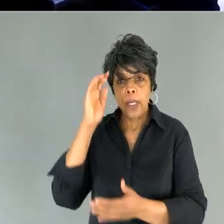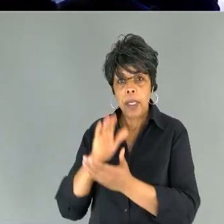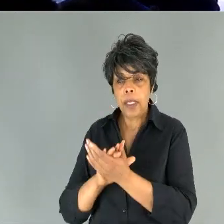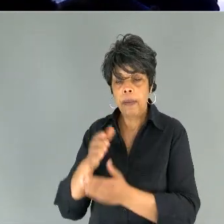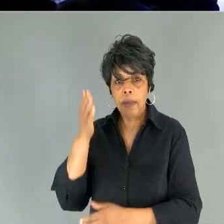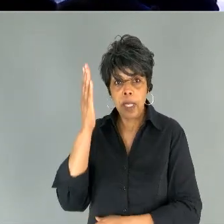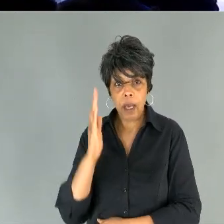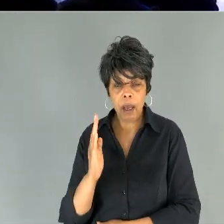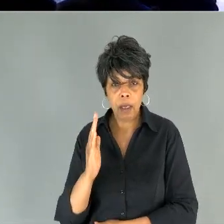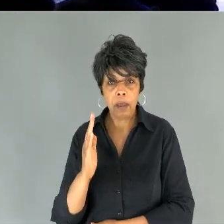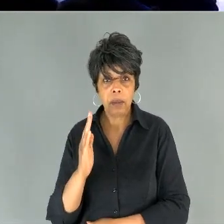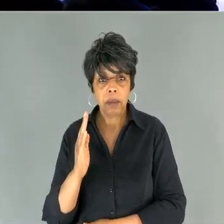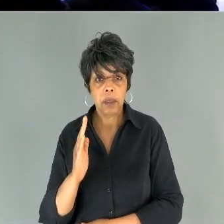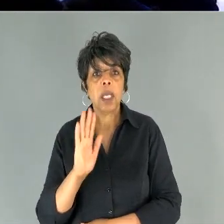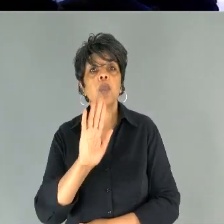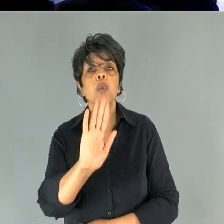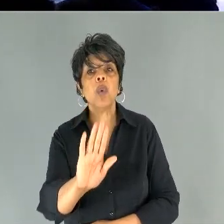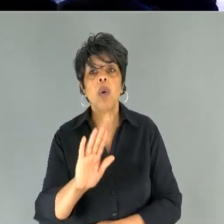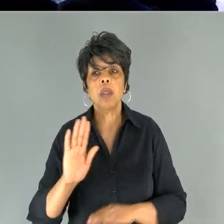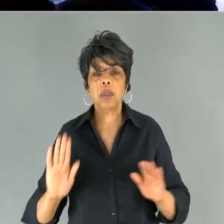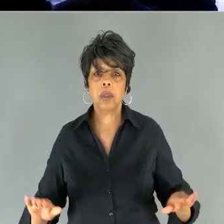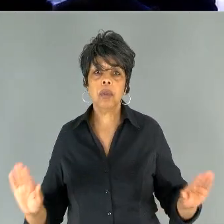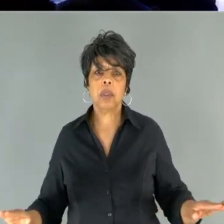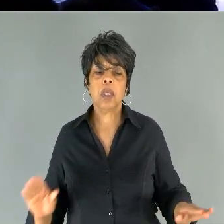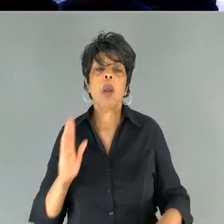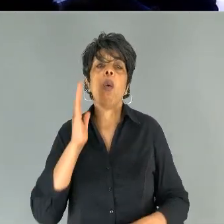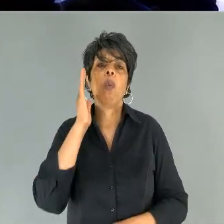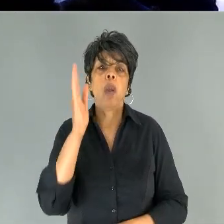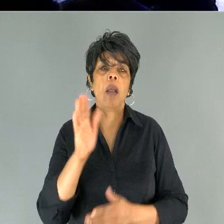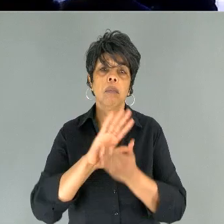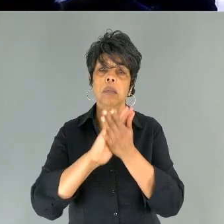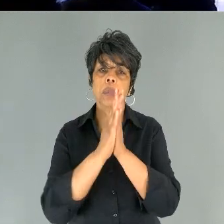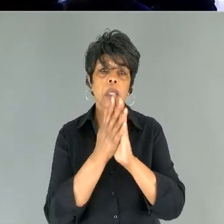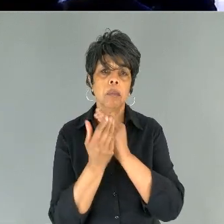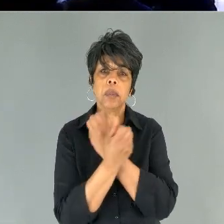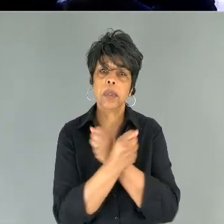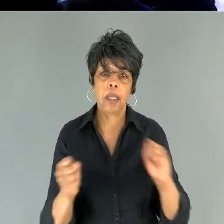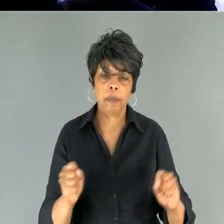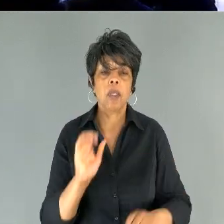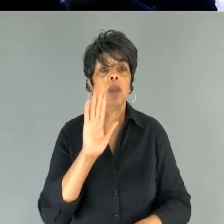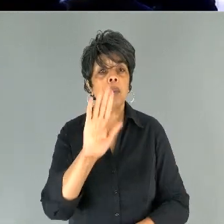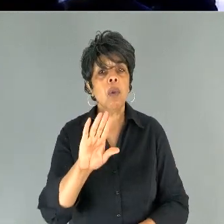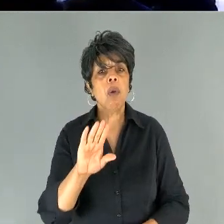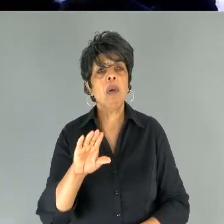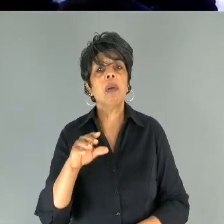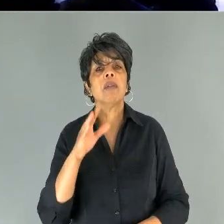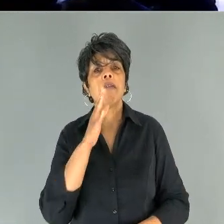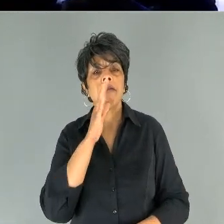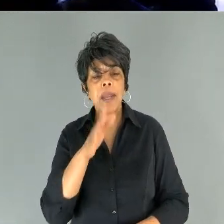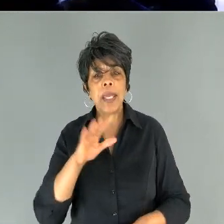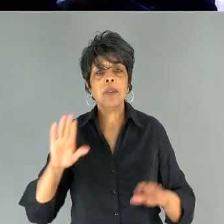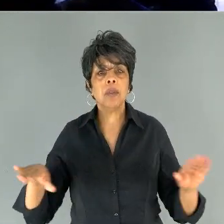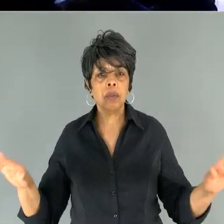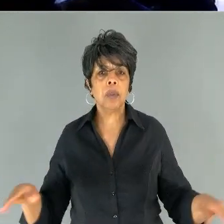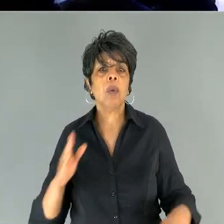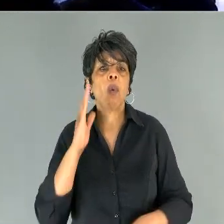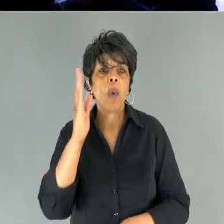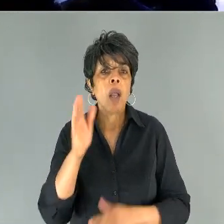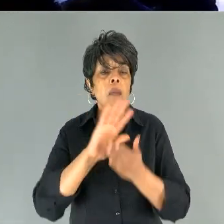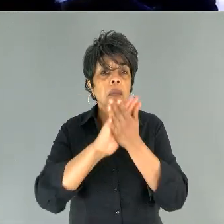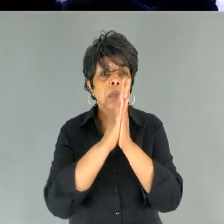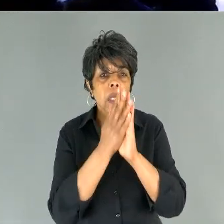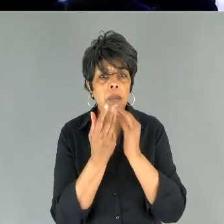you're believing God that your children will be saved, that your grandchildren will be saved. If you're believing